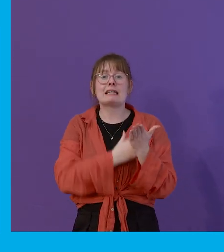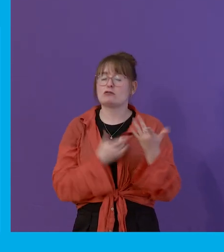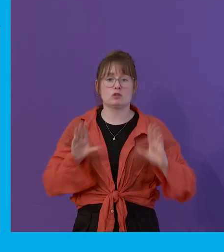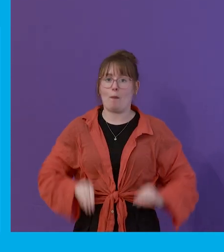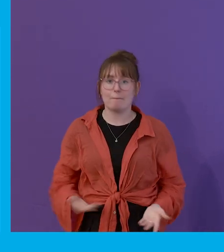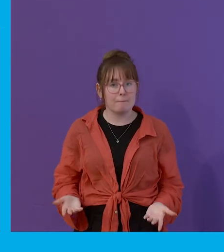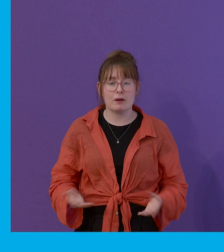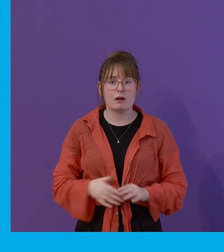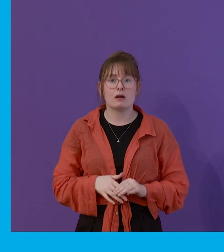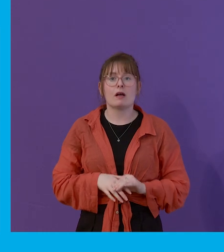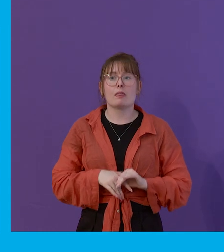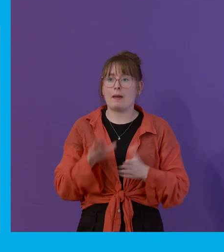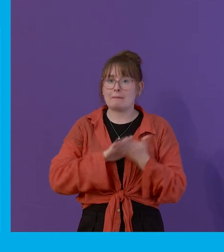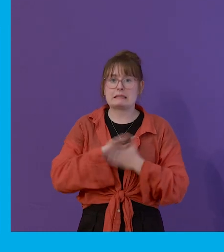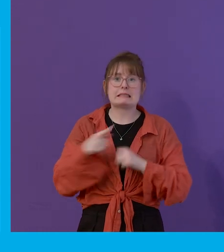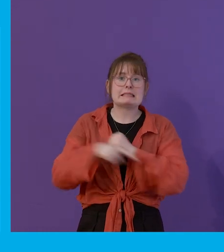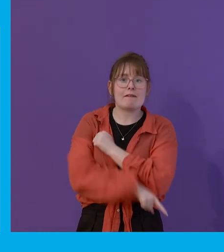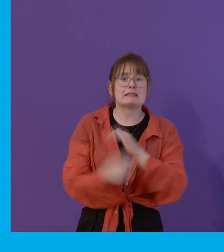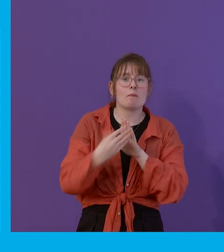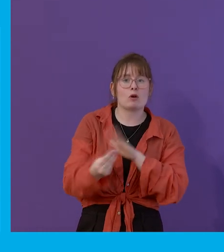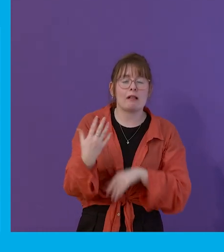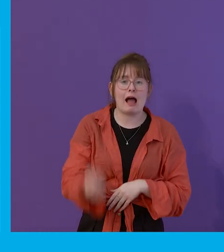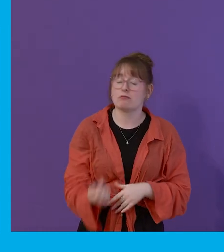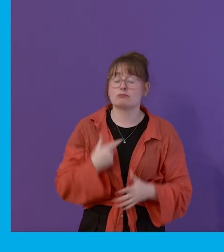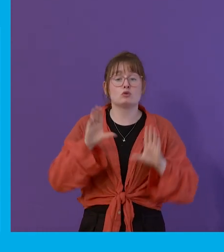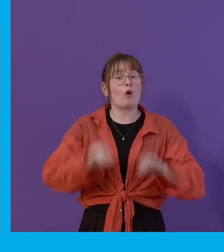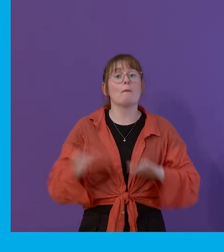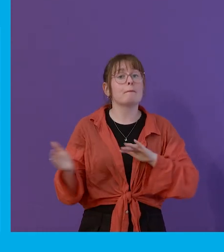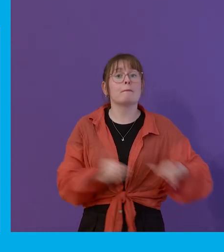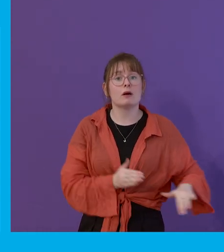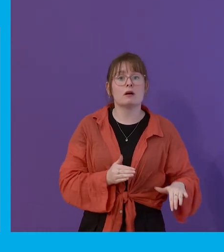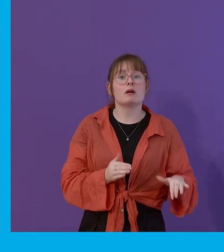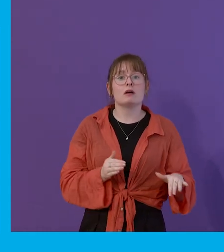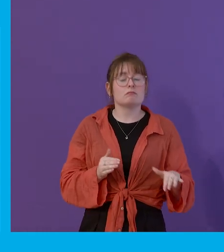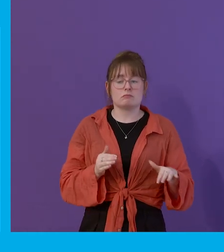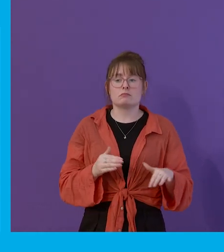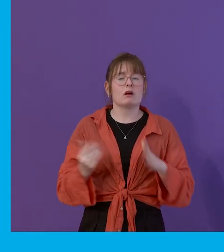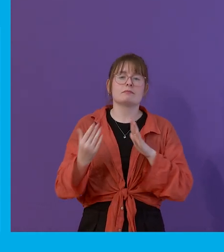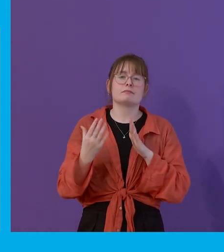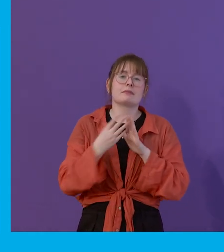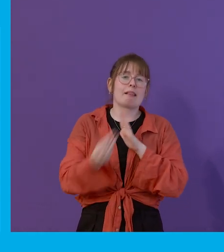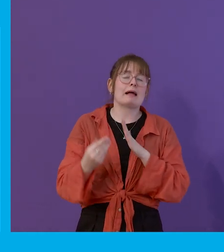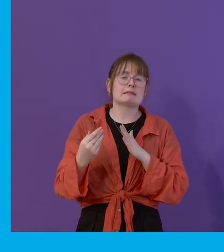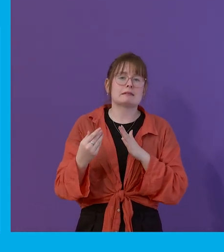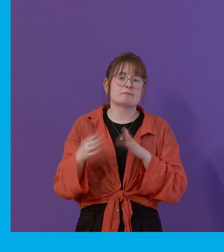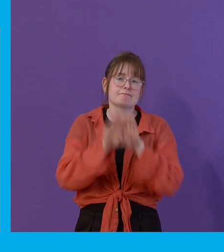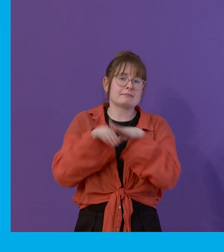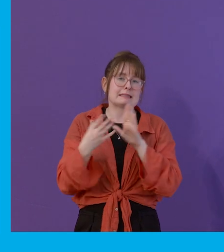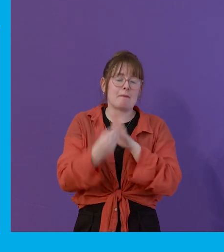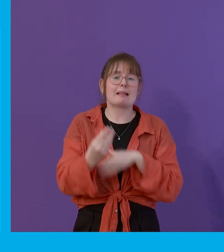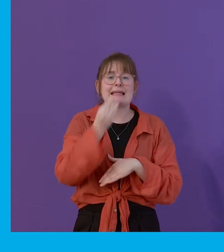things that mean they have a deficit model to public services, where you try to keep people out. Classic example, eating disorder services. I